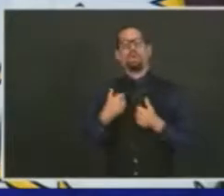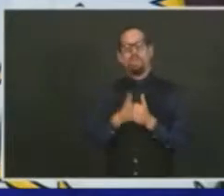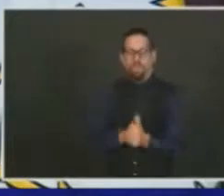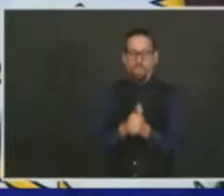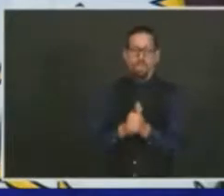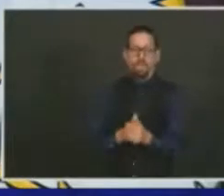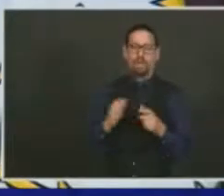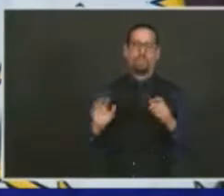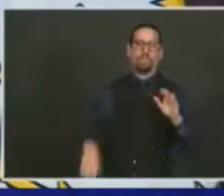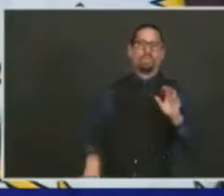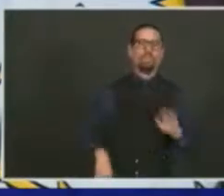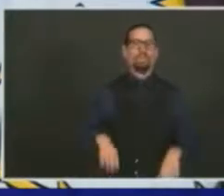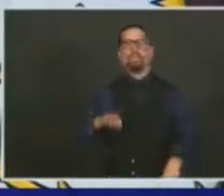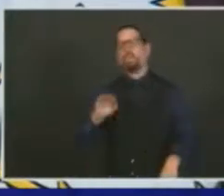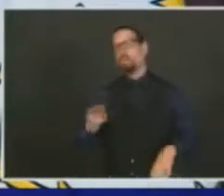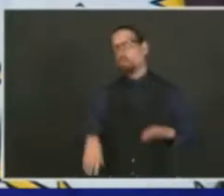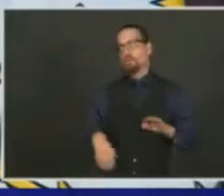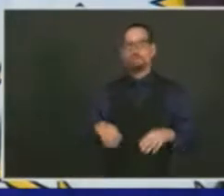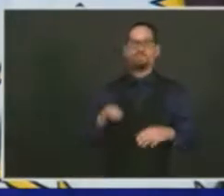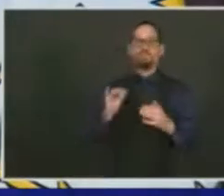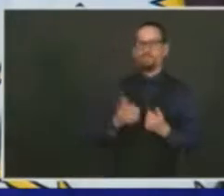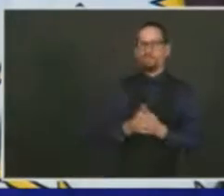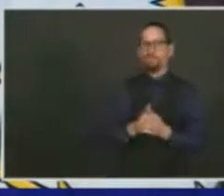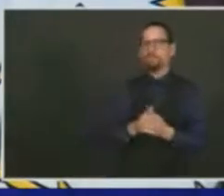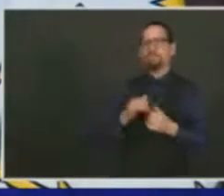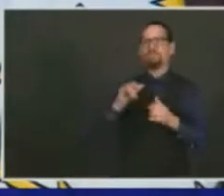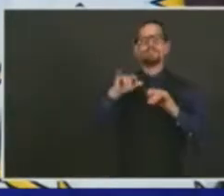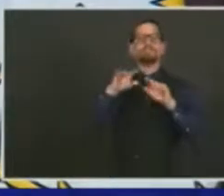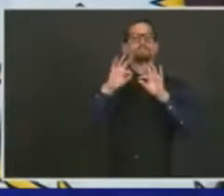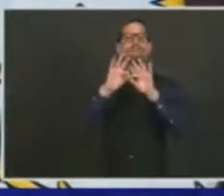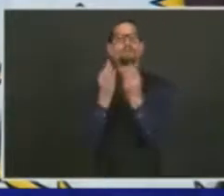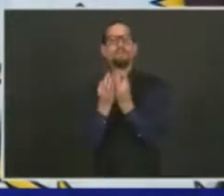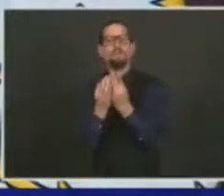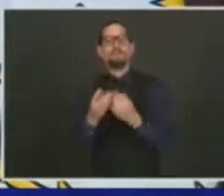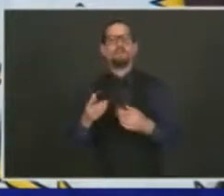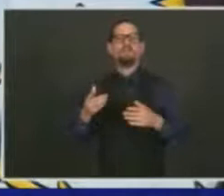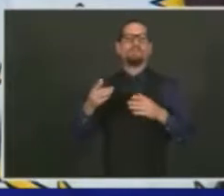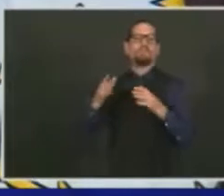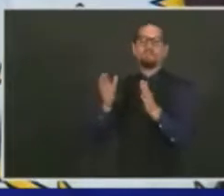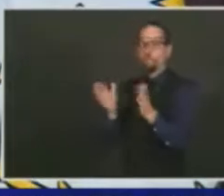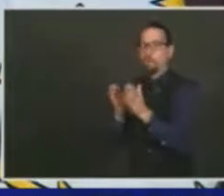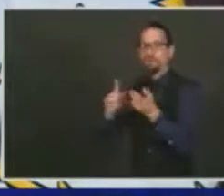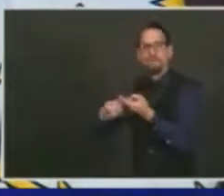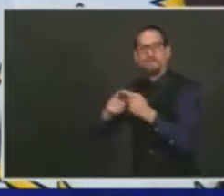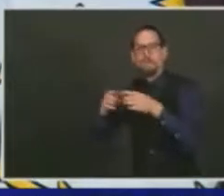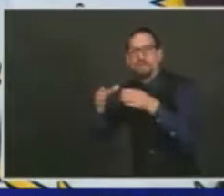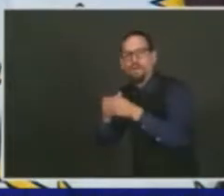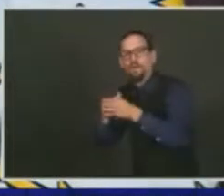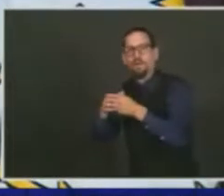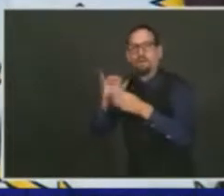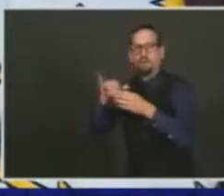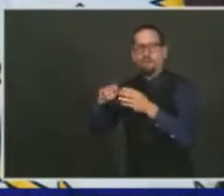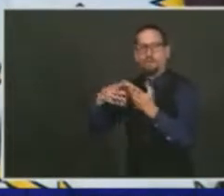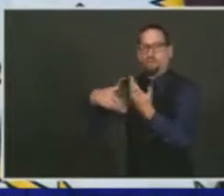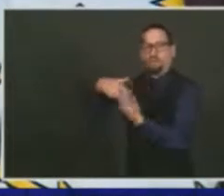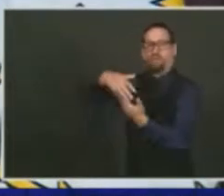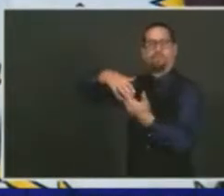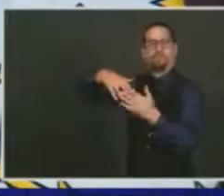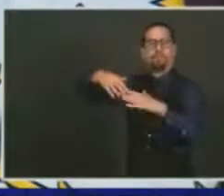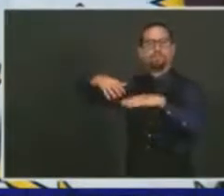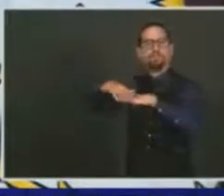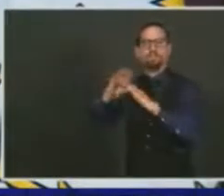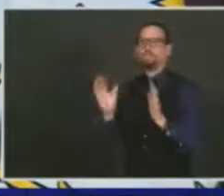off. And the truth of the matter is, we're all starting to spend time with